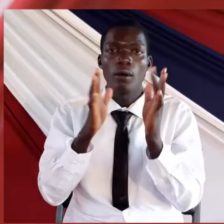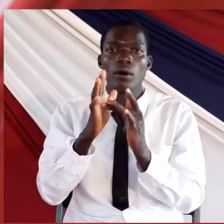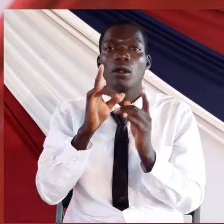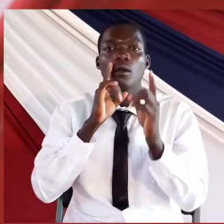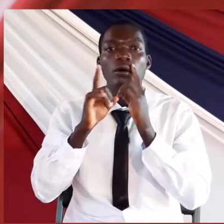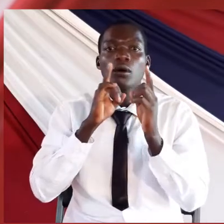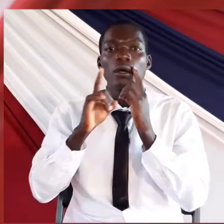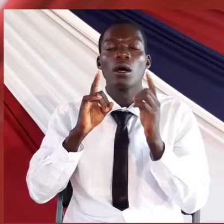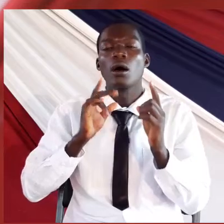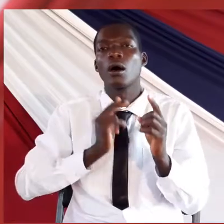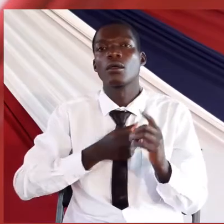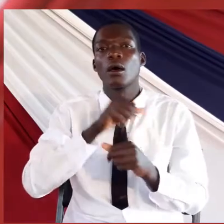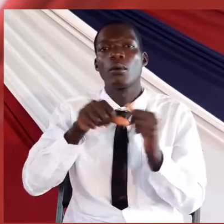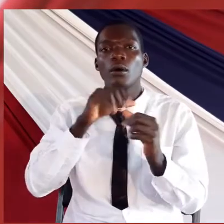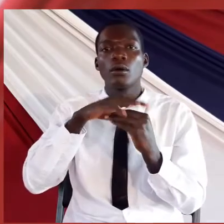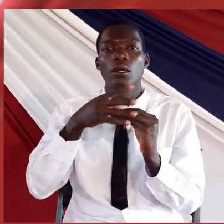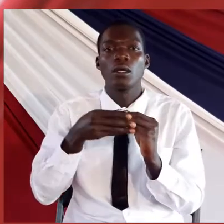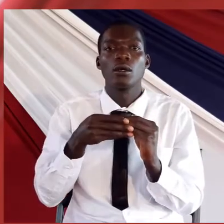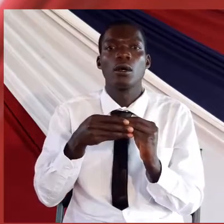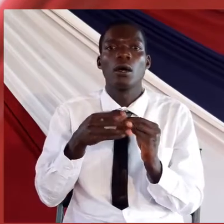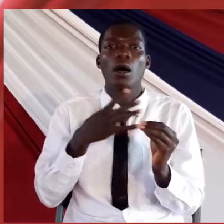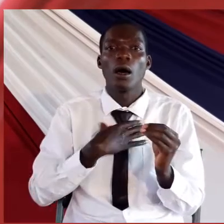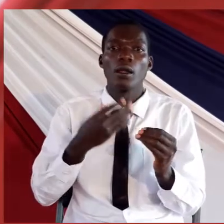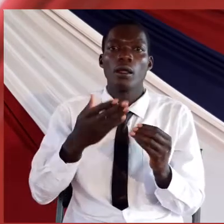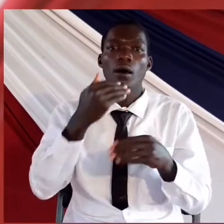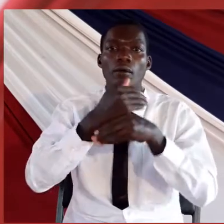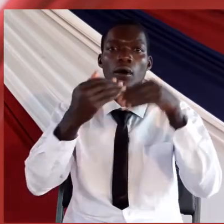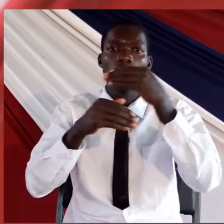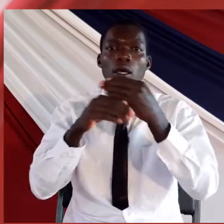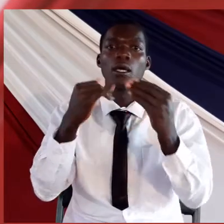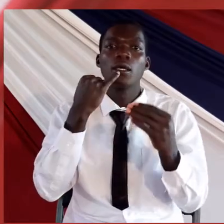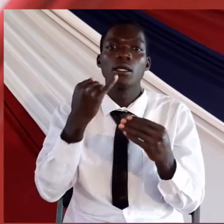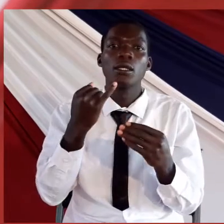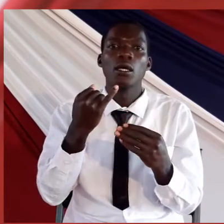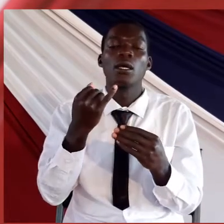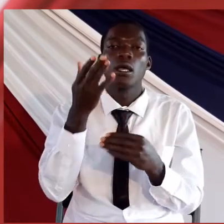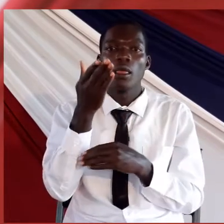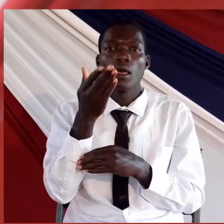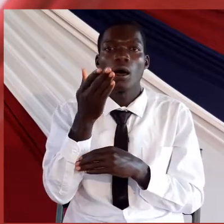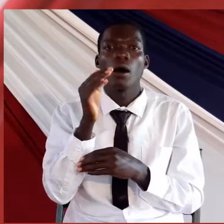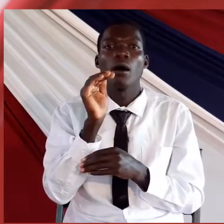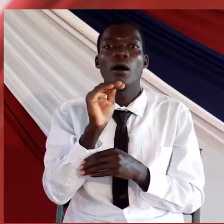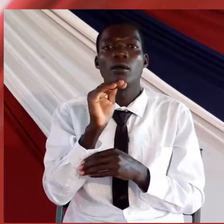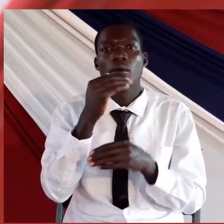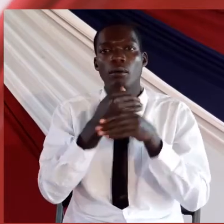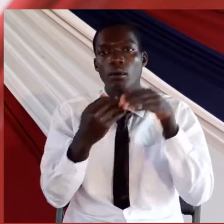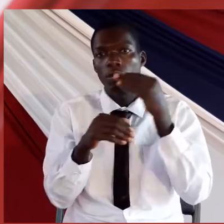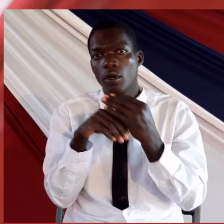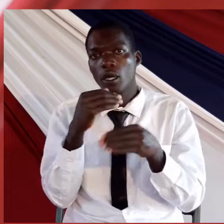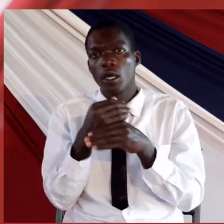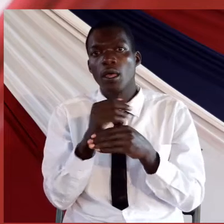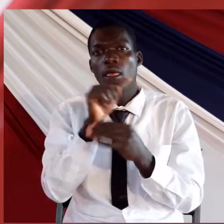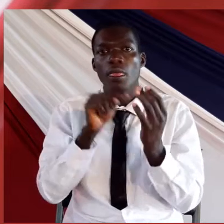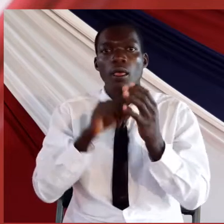telling us about creation. There are foundations. This earth has foundations.